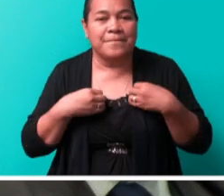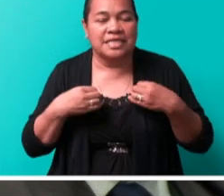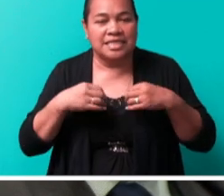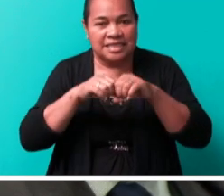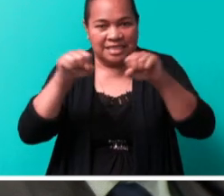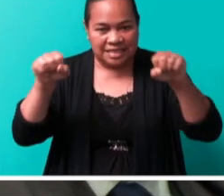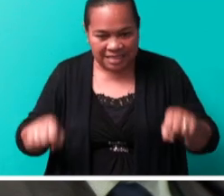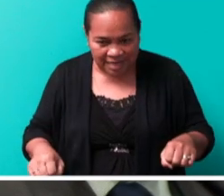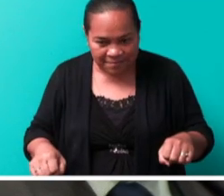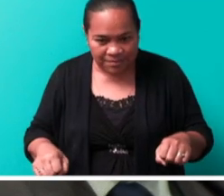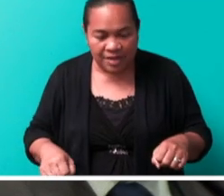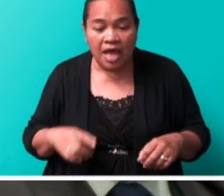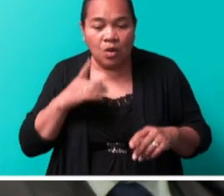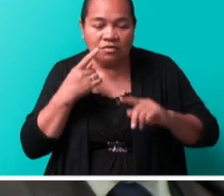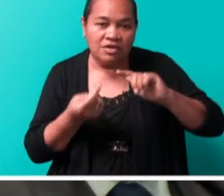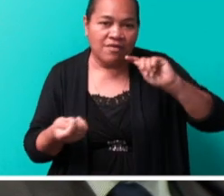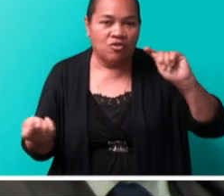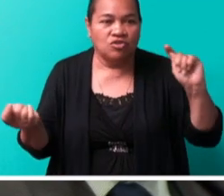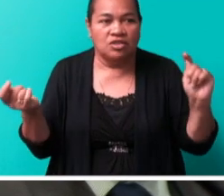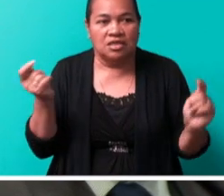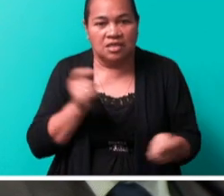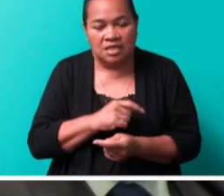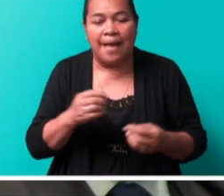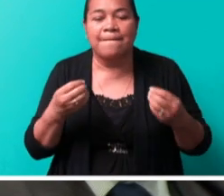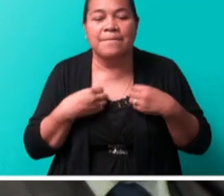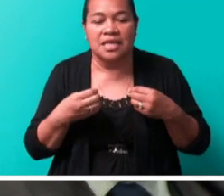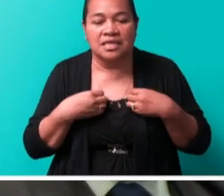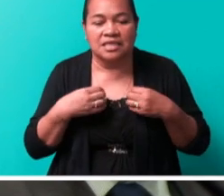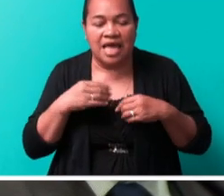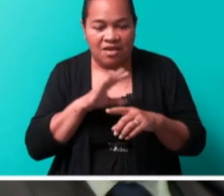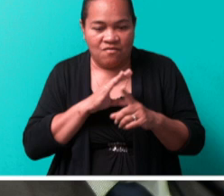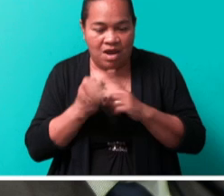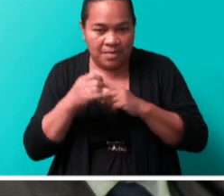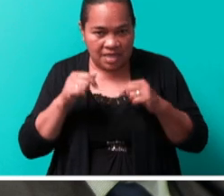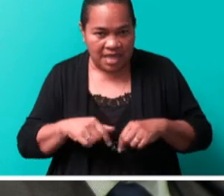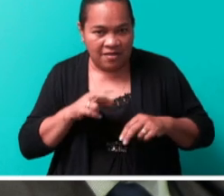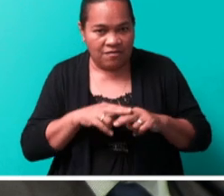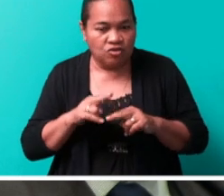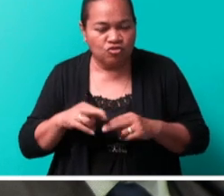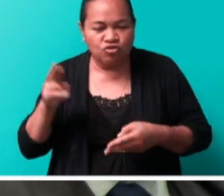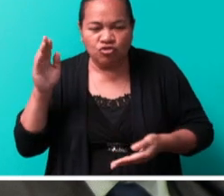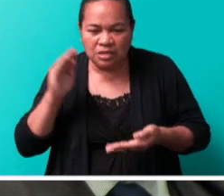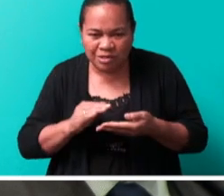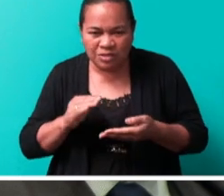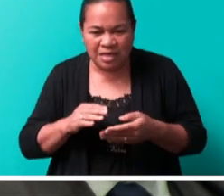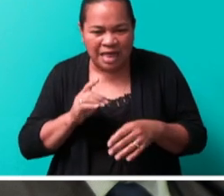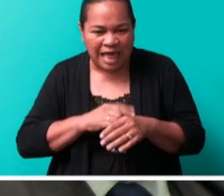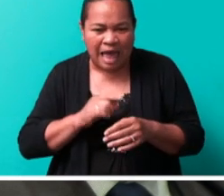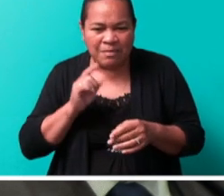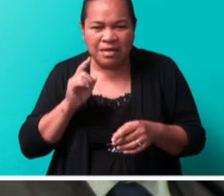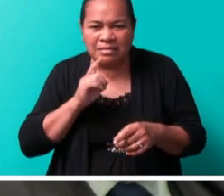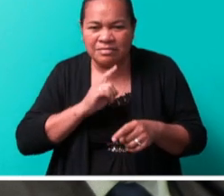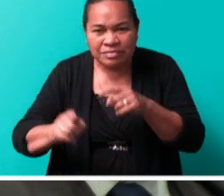and revolutionized the business environment in Fiji, thus reducing the turnaround time for